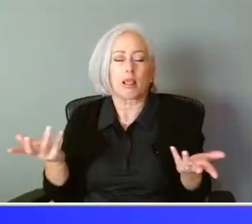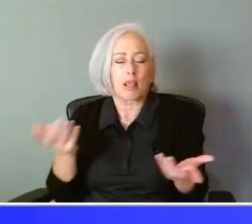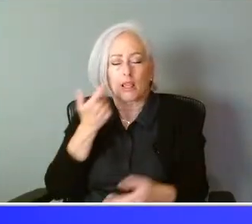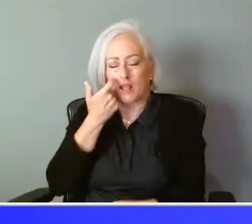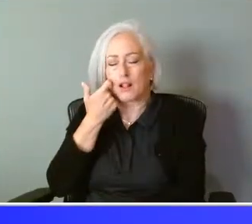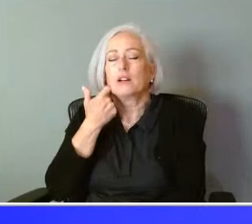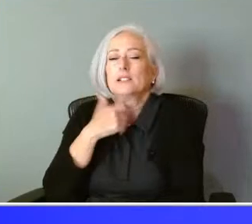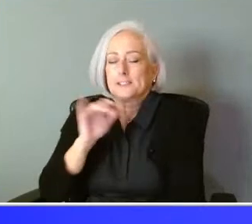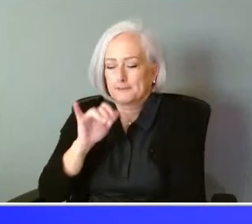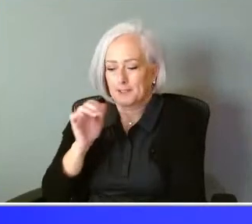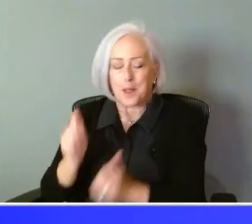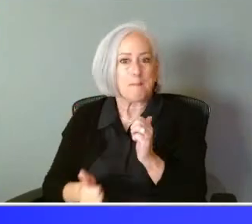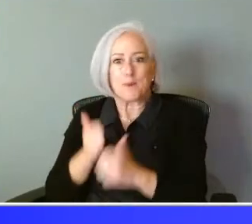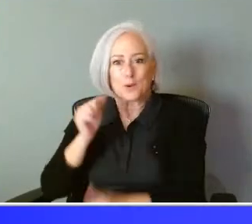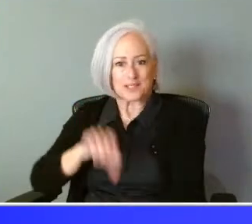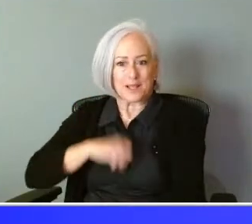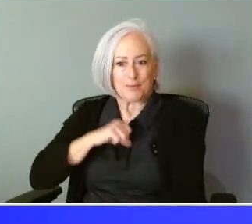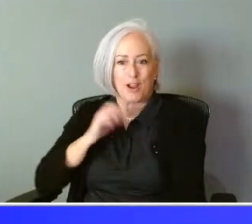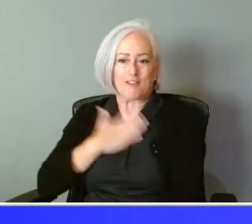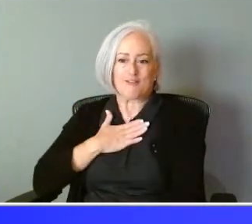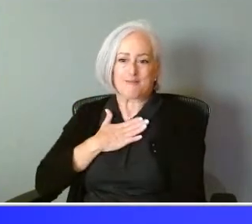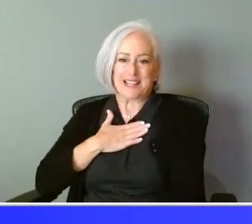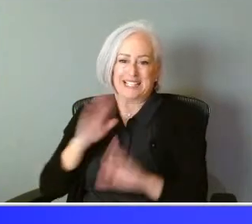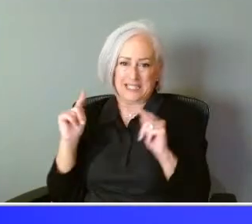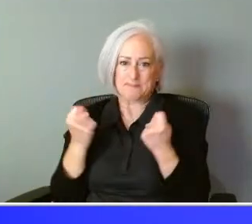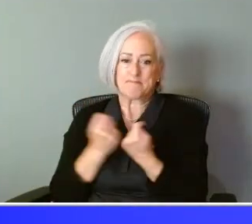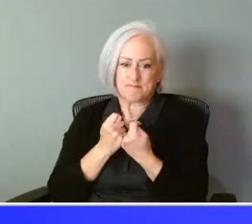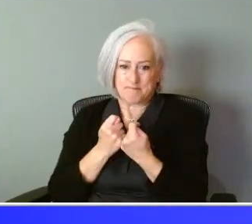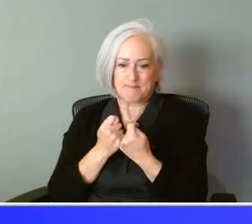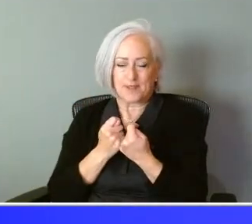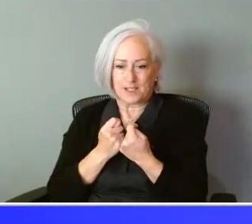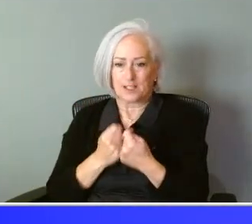mostly I'm proud of the team, and it was literally